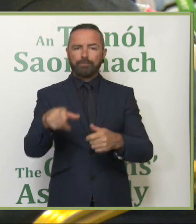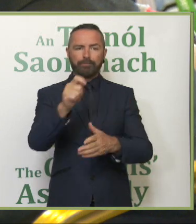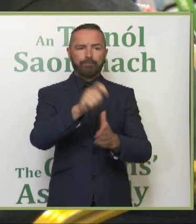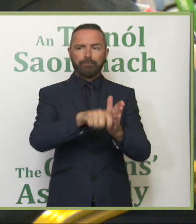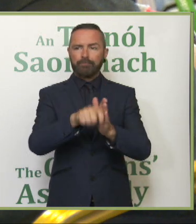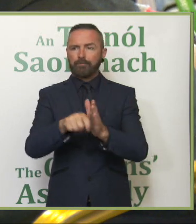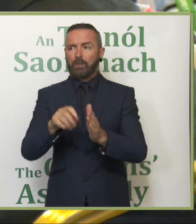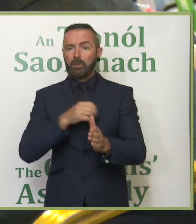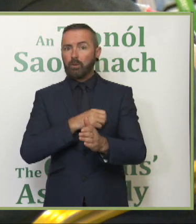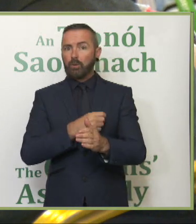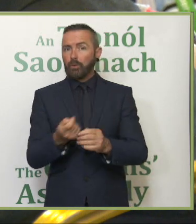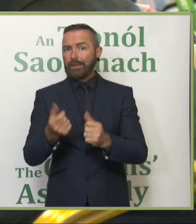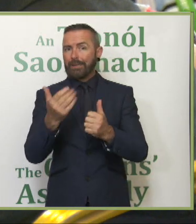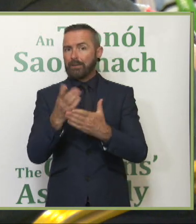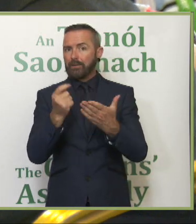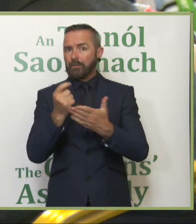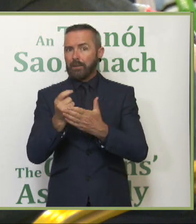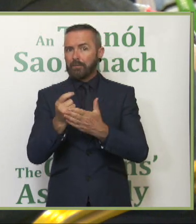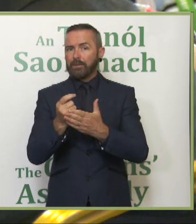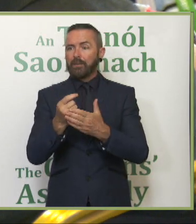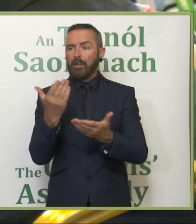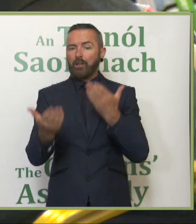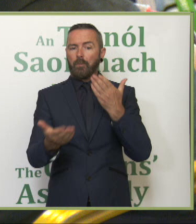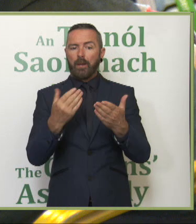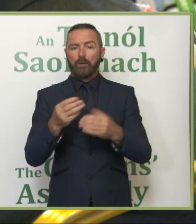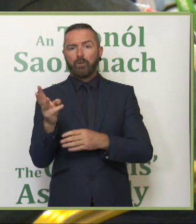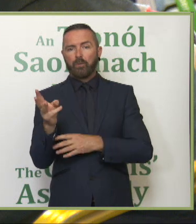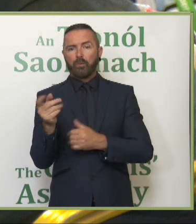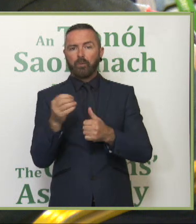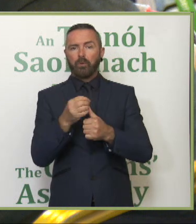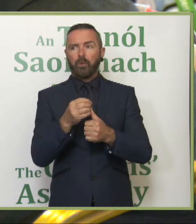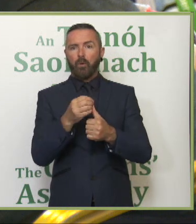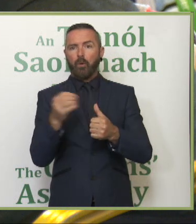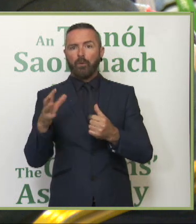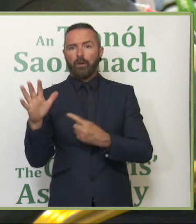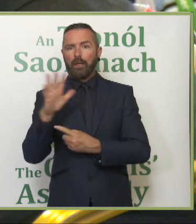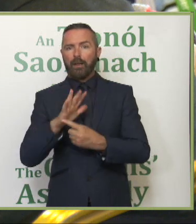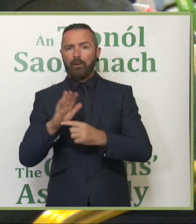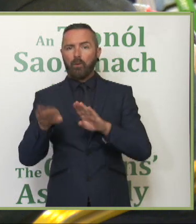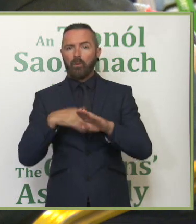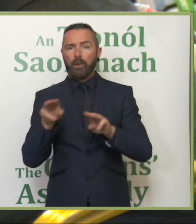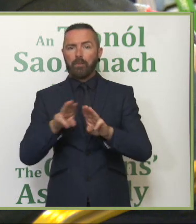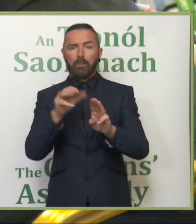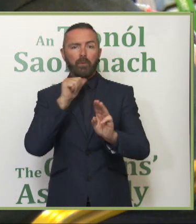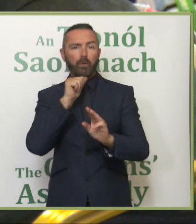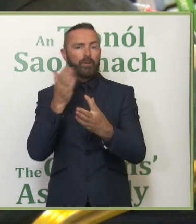too easy, some people would argue, compared to West and Central Africa, where people have no access to